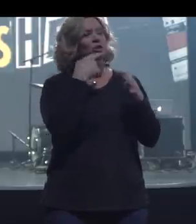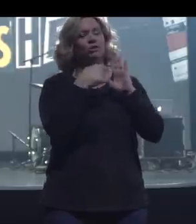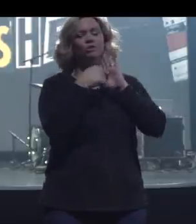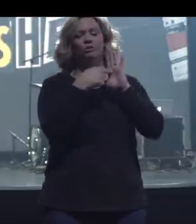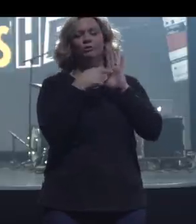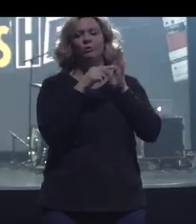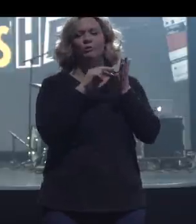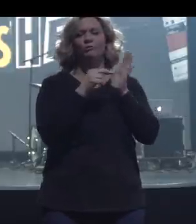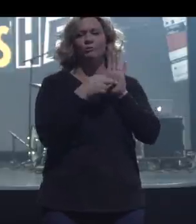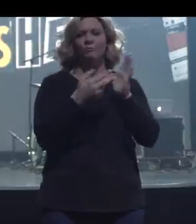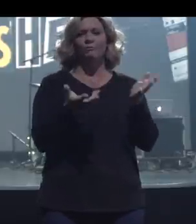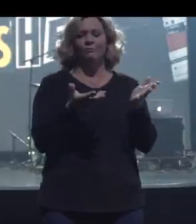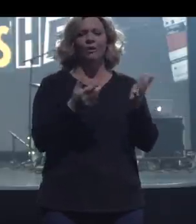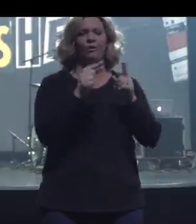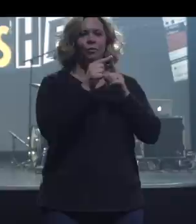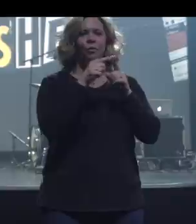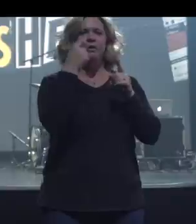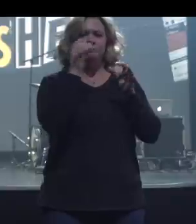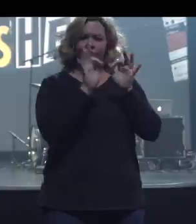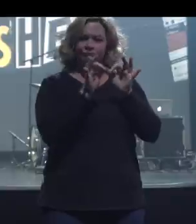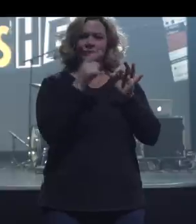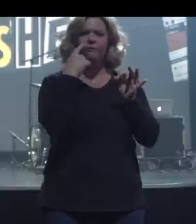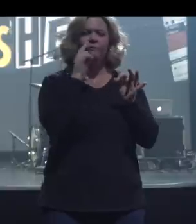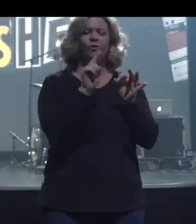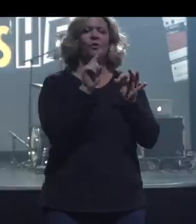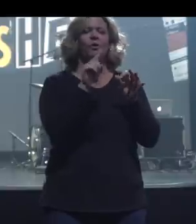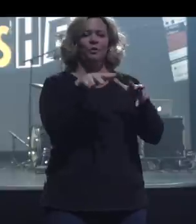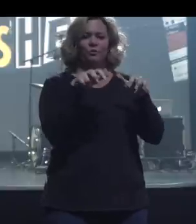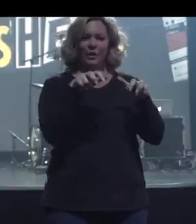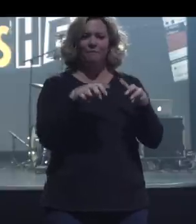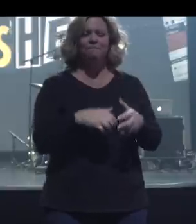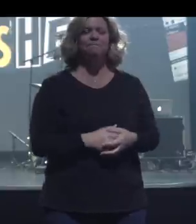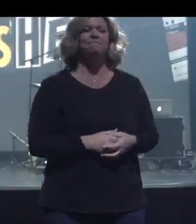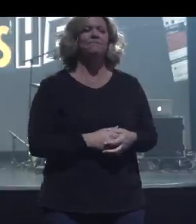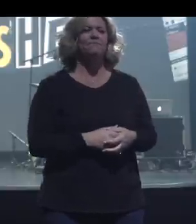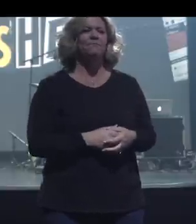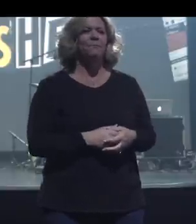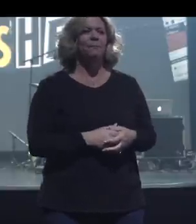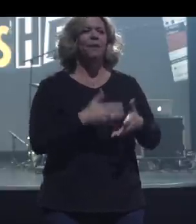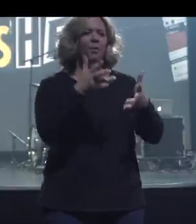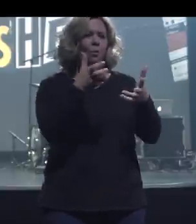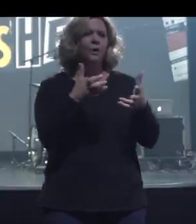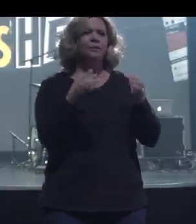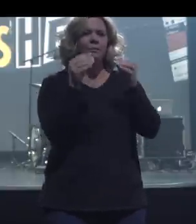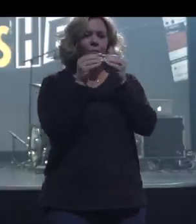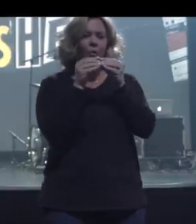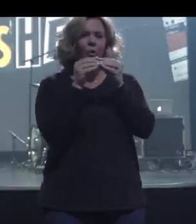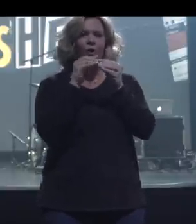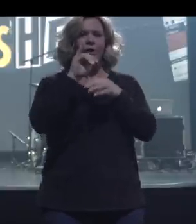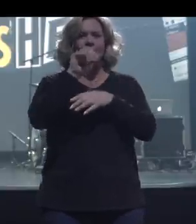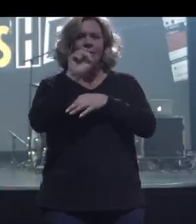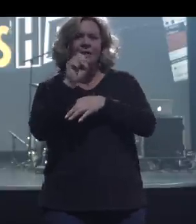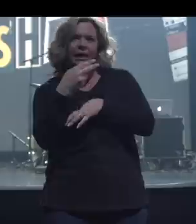You ready? Here's the word for greed. Wanting